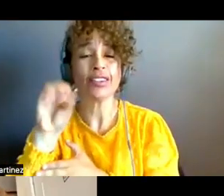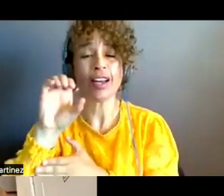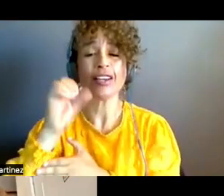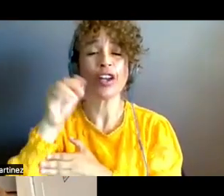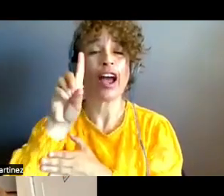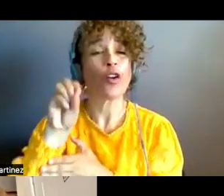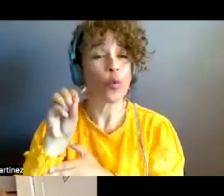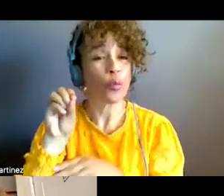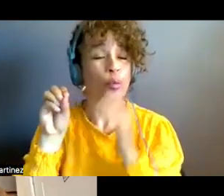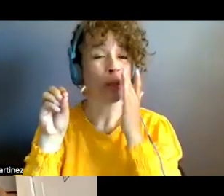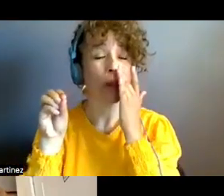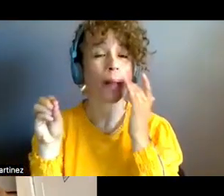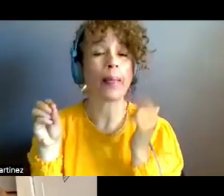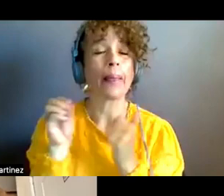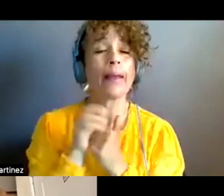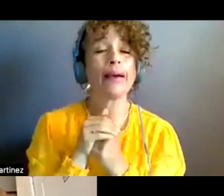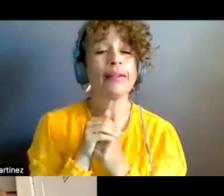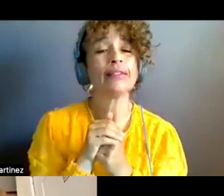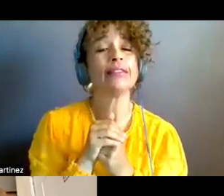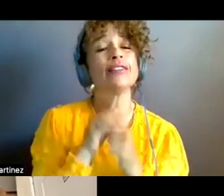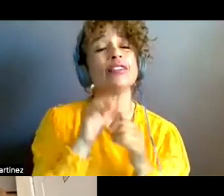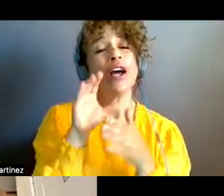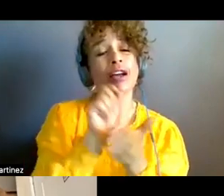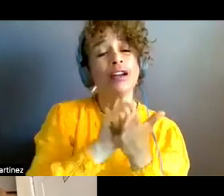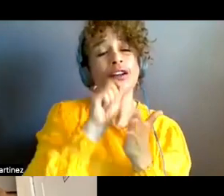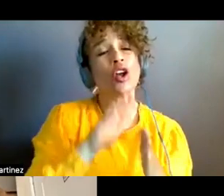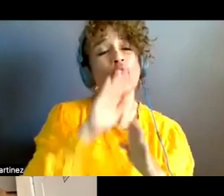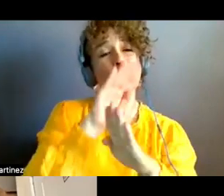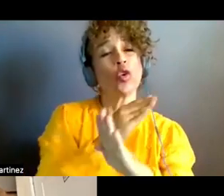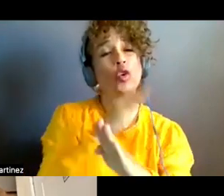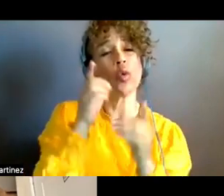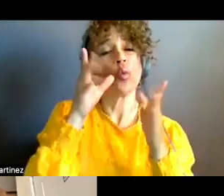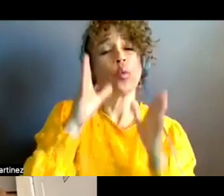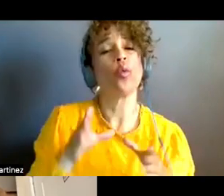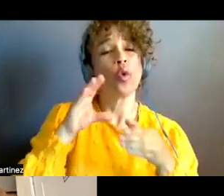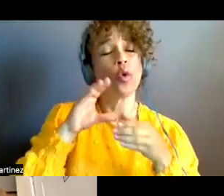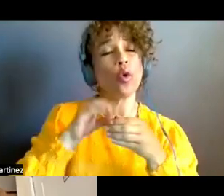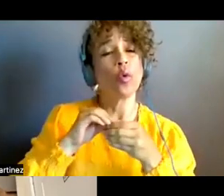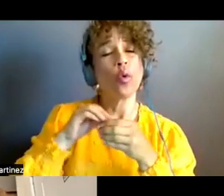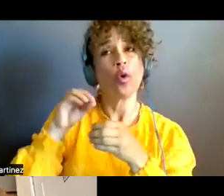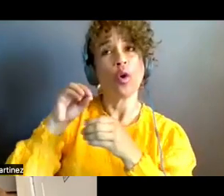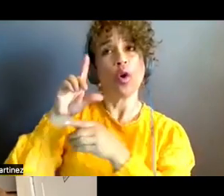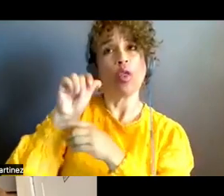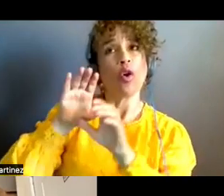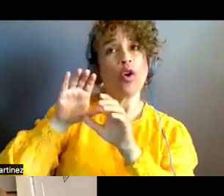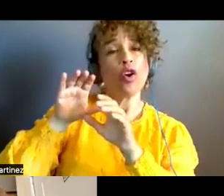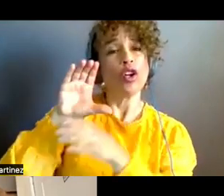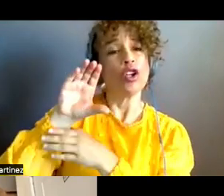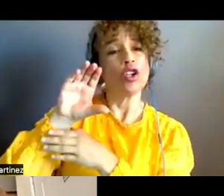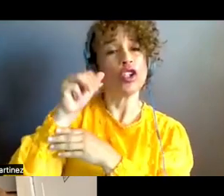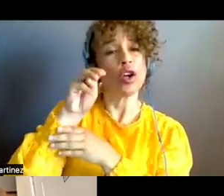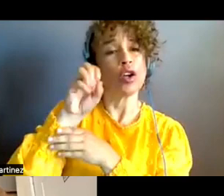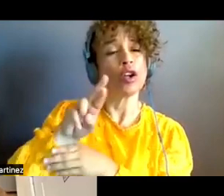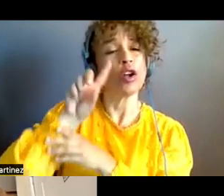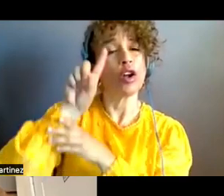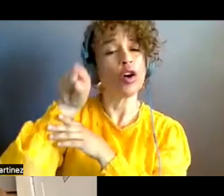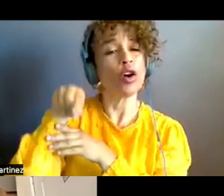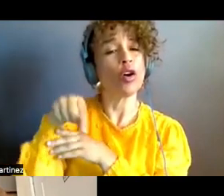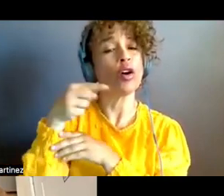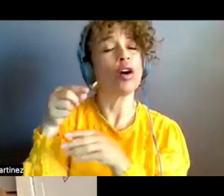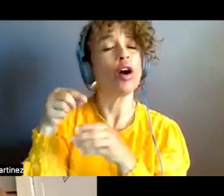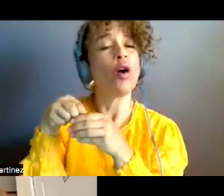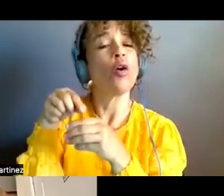Etchings. As a conductor, he is music director of the Lowell Chamber Orchestra and the Arlington